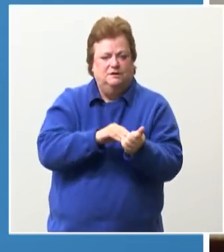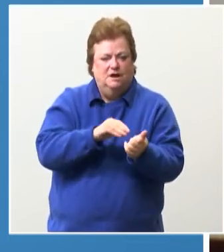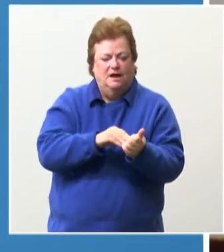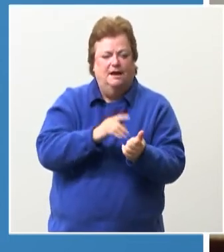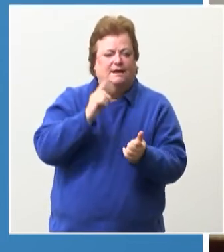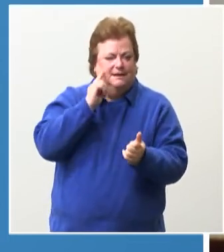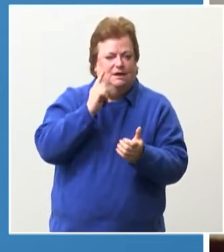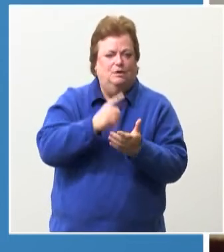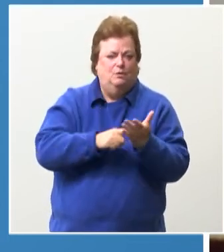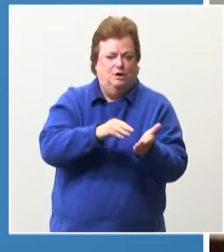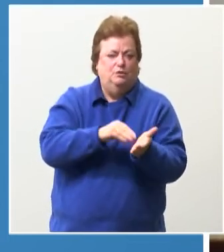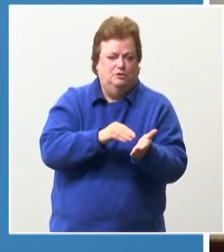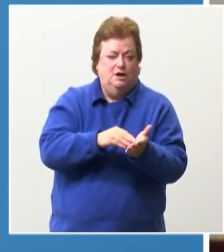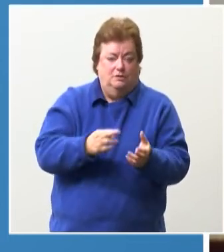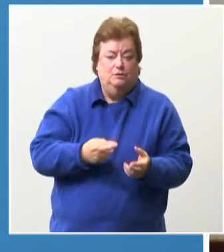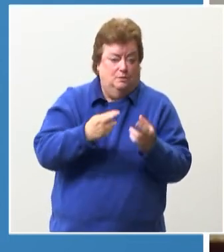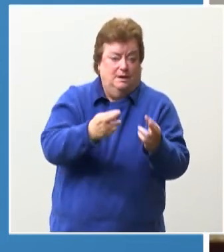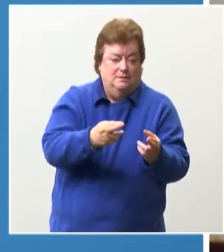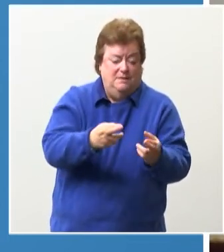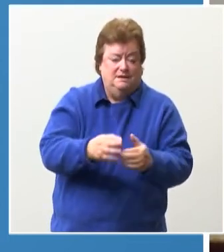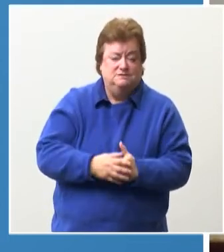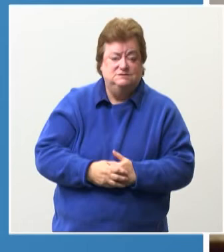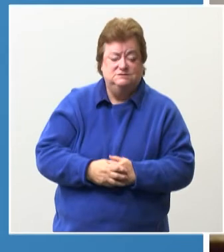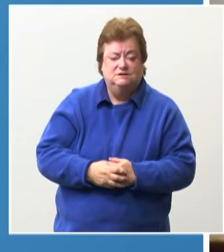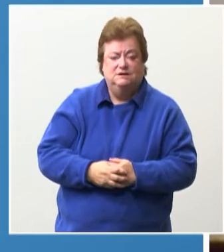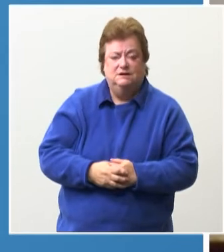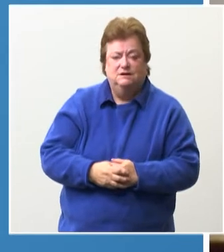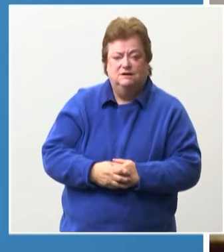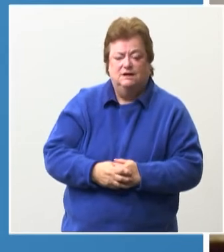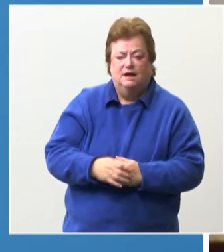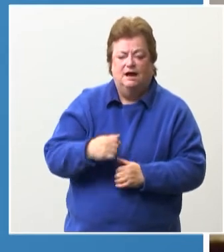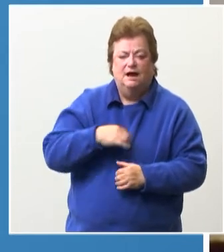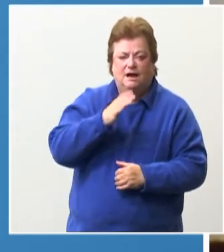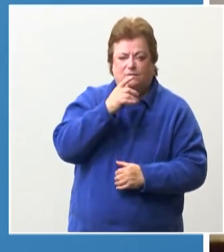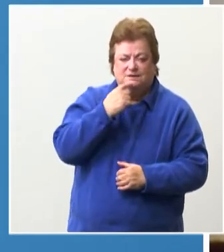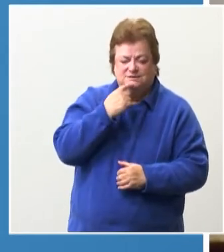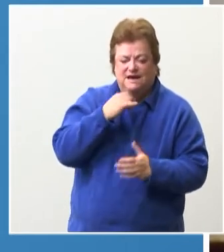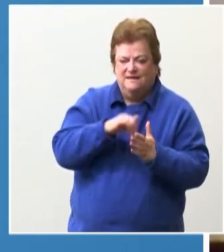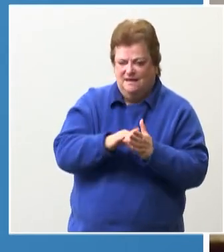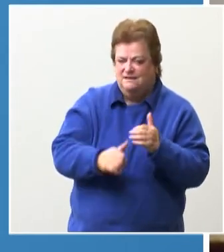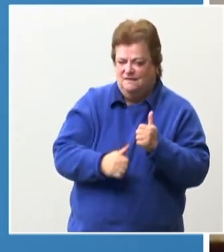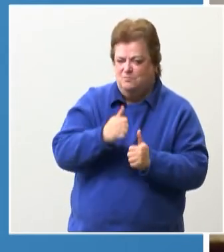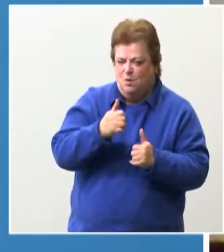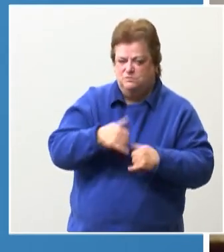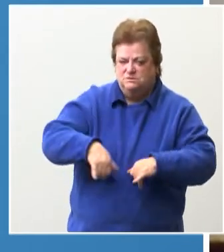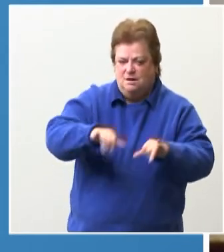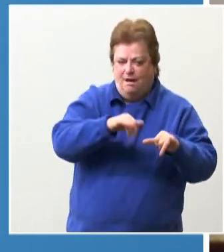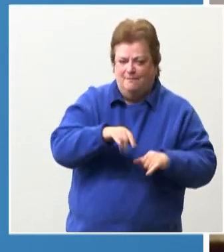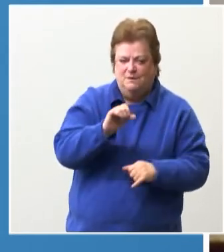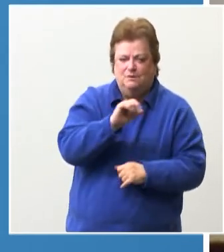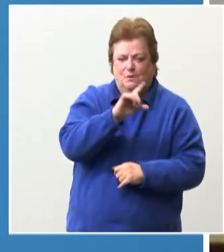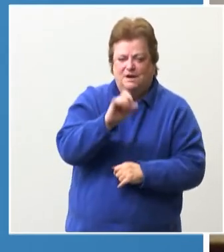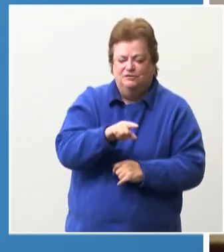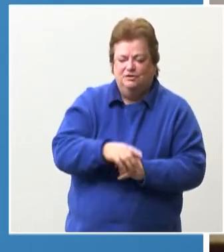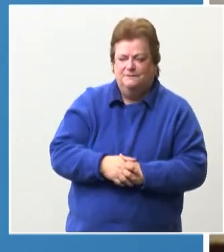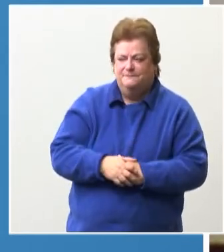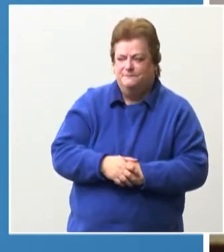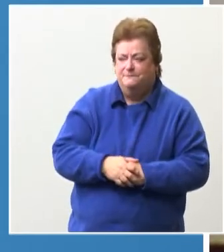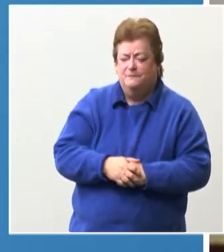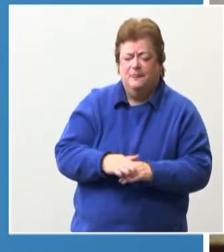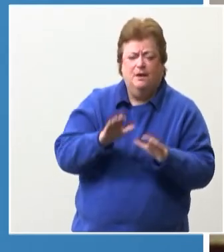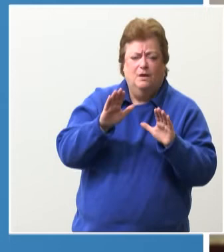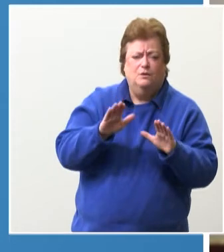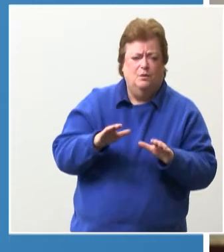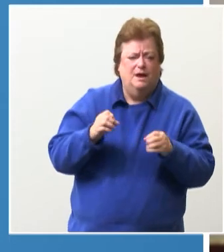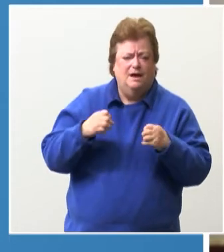your doctor recommends. So I would say by far I hear that more often, and it's a great opportunity